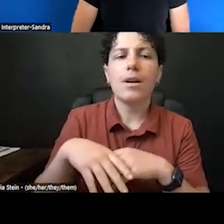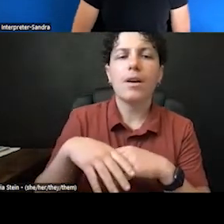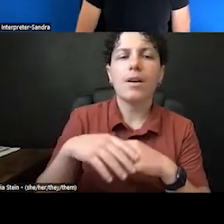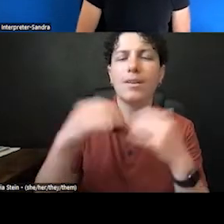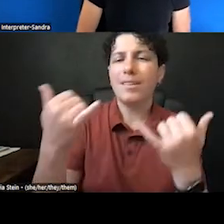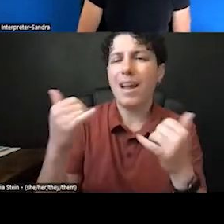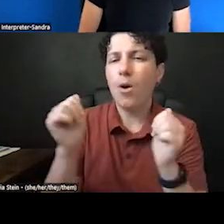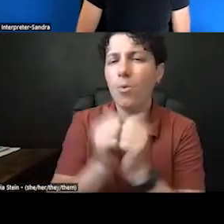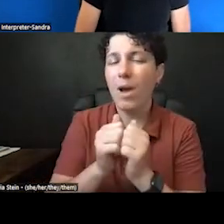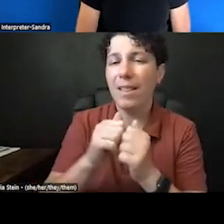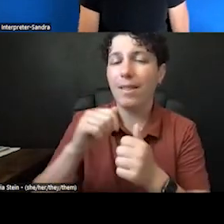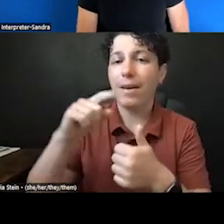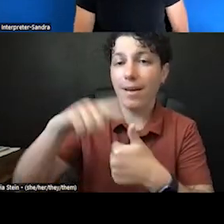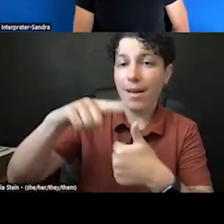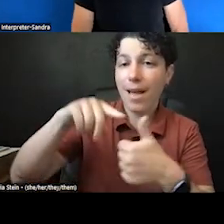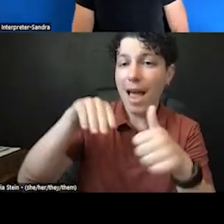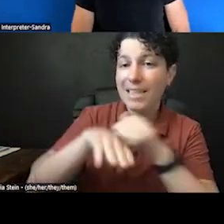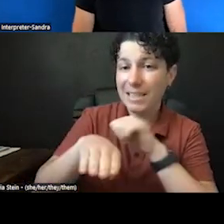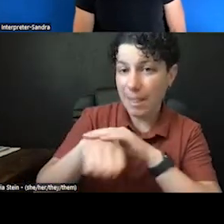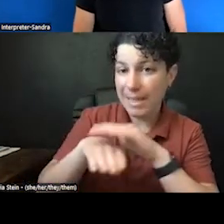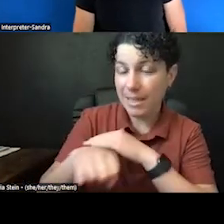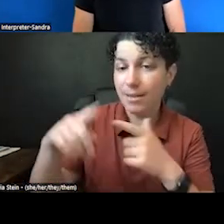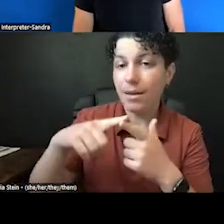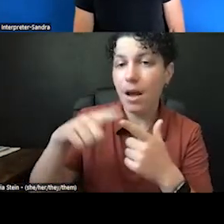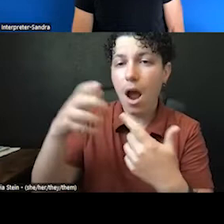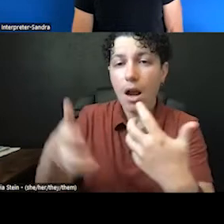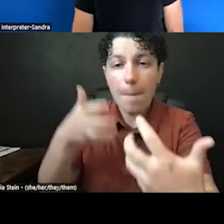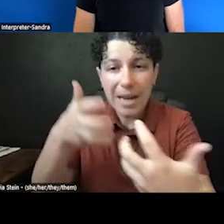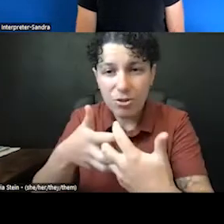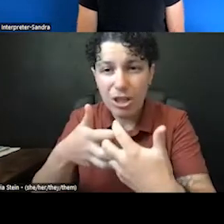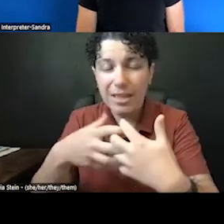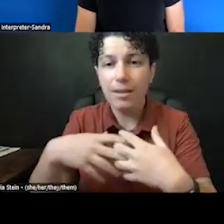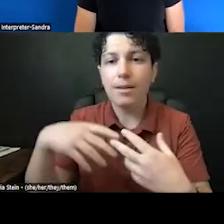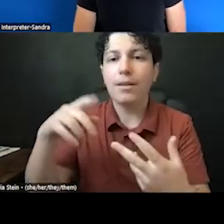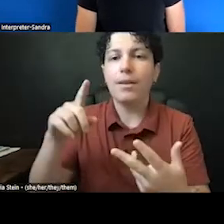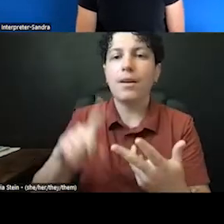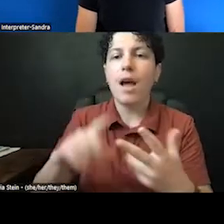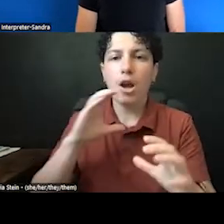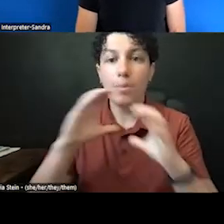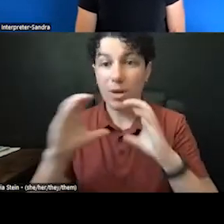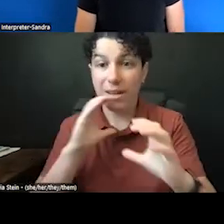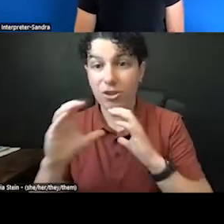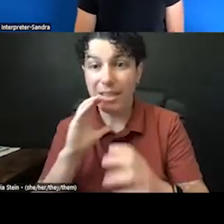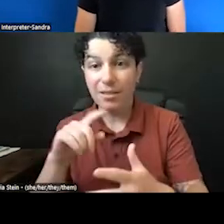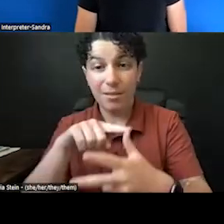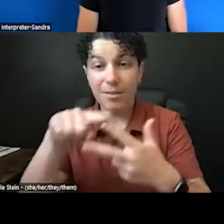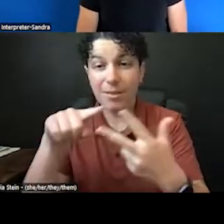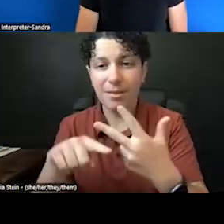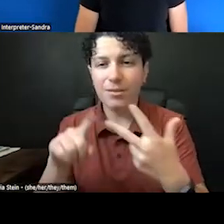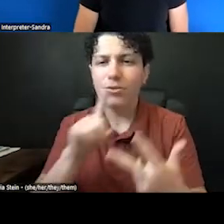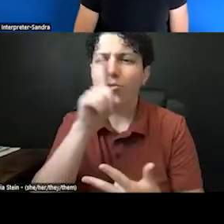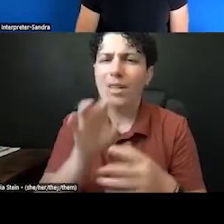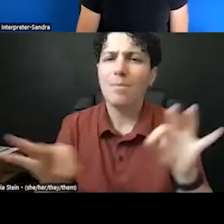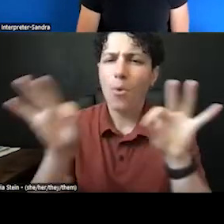a person who is deaf and hard of hearing, and to provide that accommodation. First is accessibility, then accommodation,